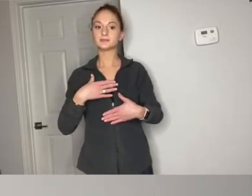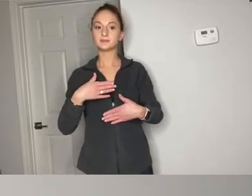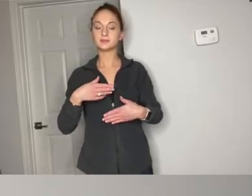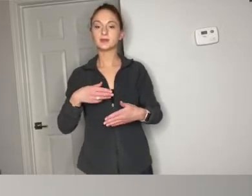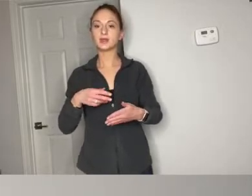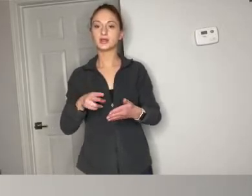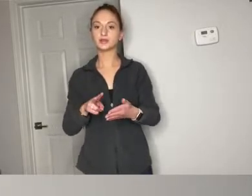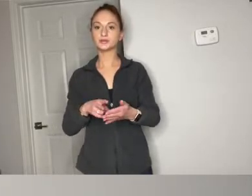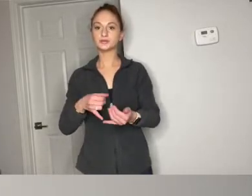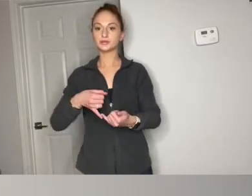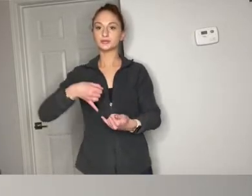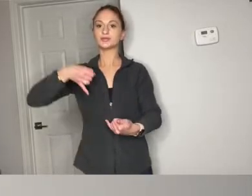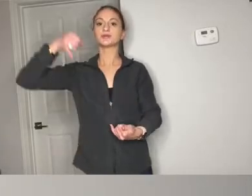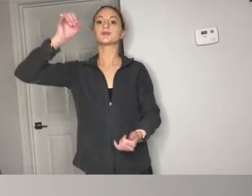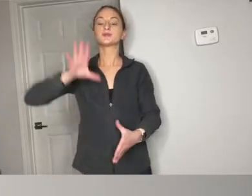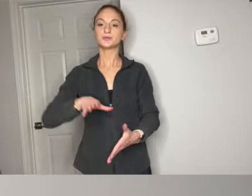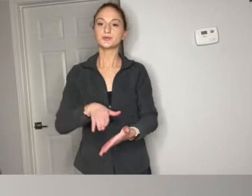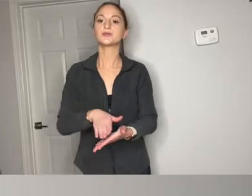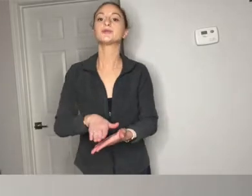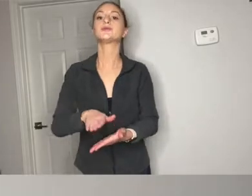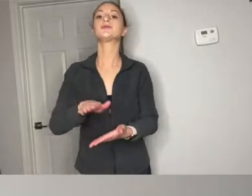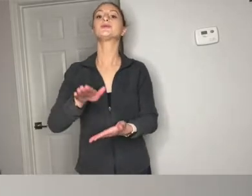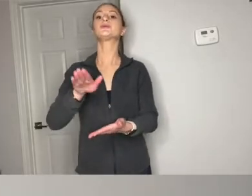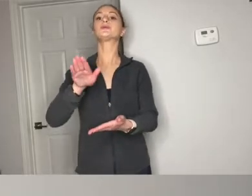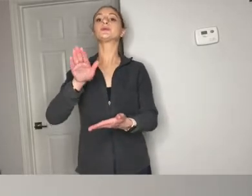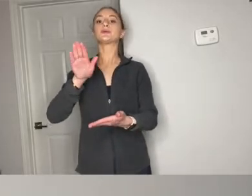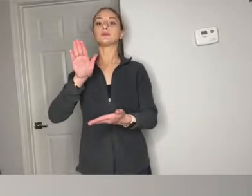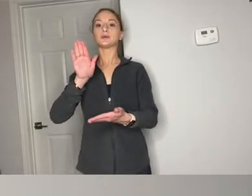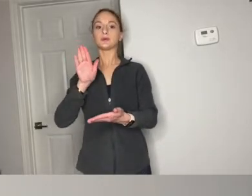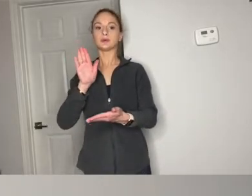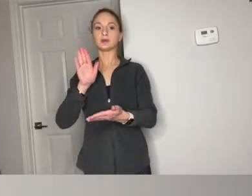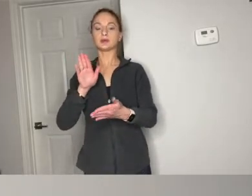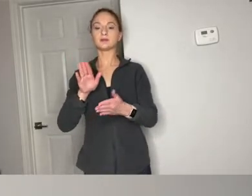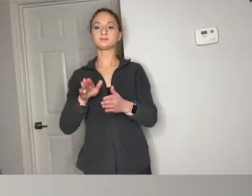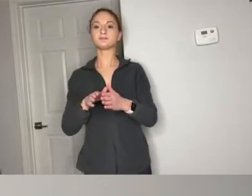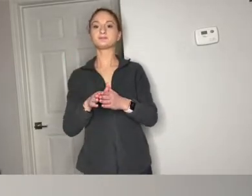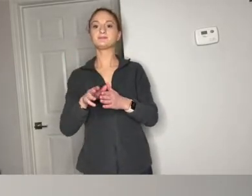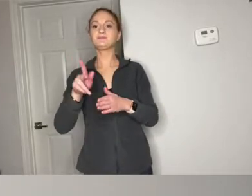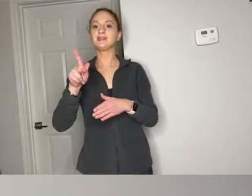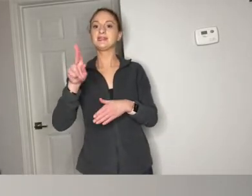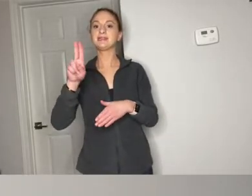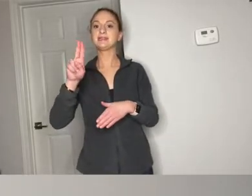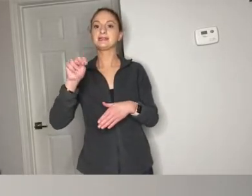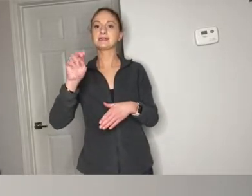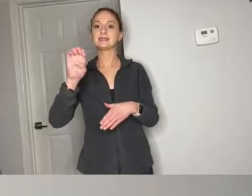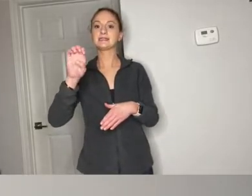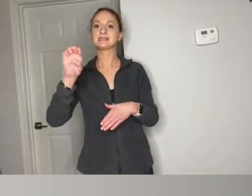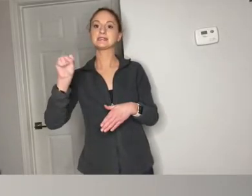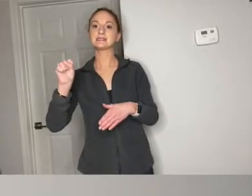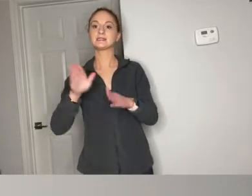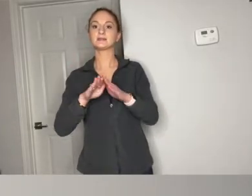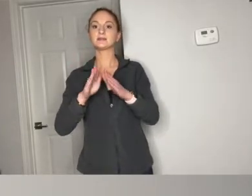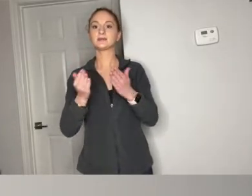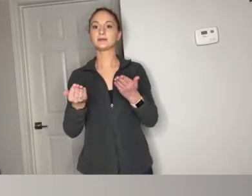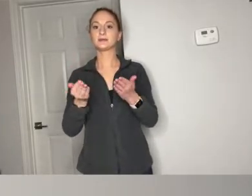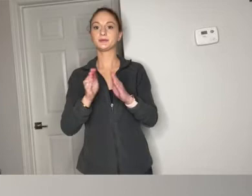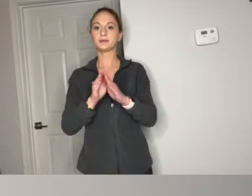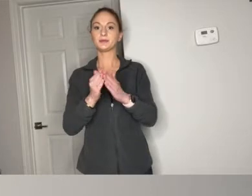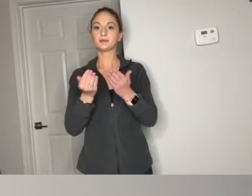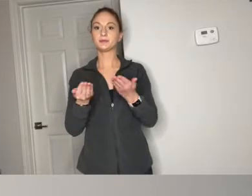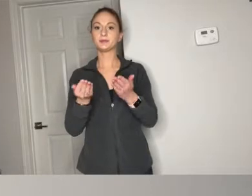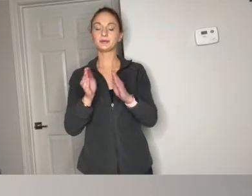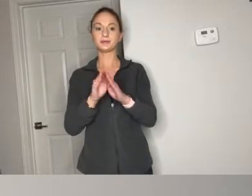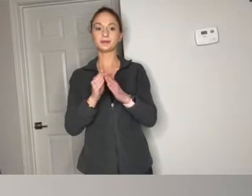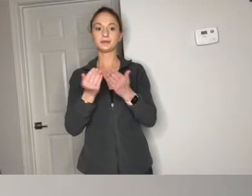Work your way back up again, straight spine as you come back up. And flap your knees a few more times.